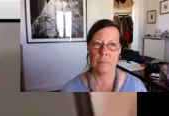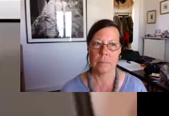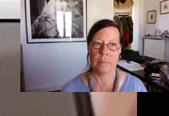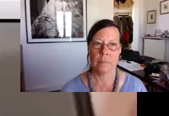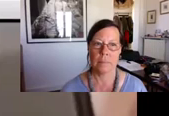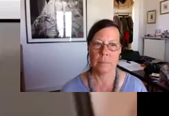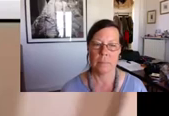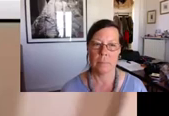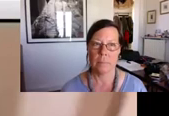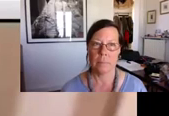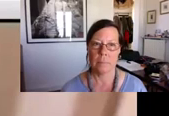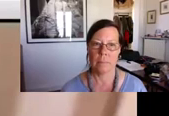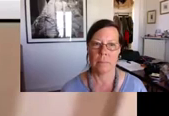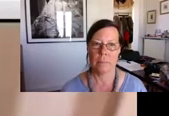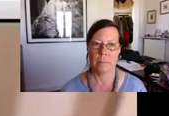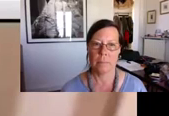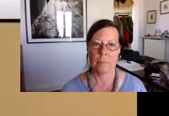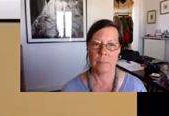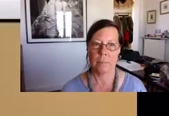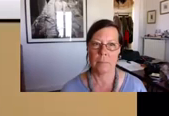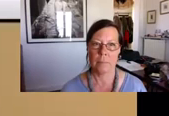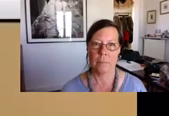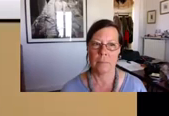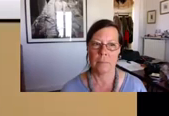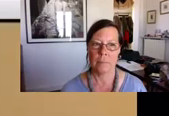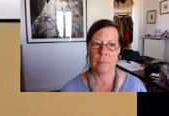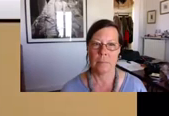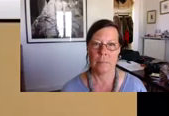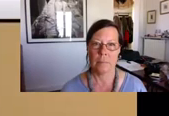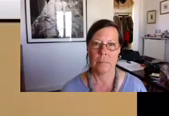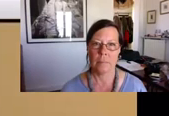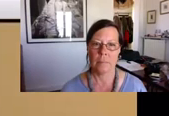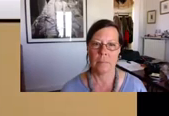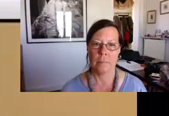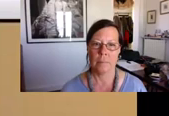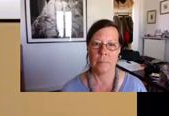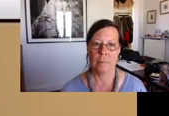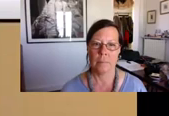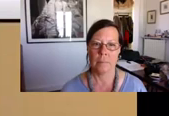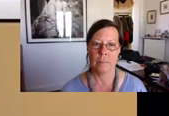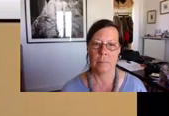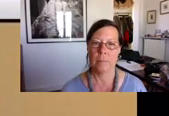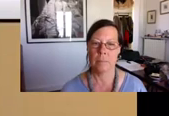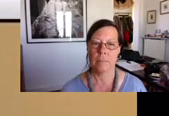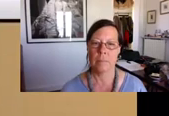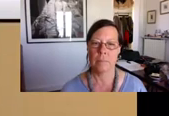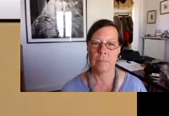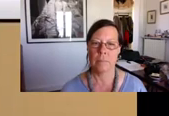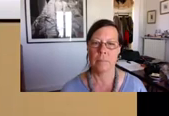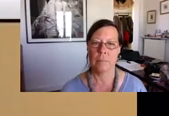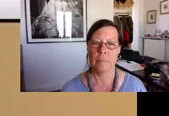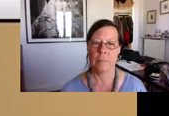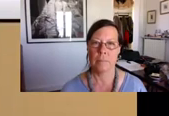million subscribers. There's a lot of bad science that comes out during outbreaks, and there's a lot of good science that gets misinterpreted